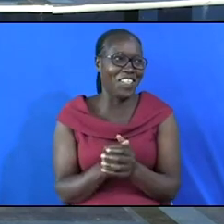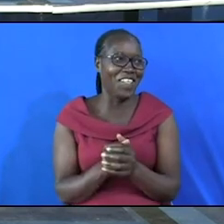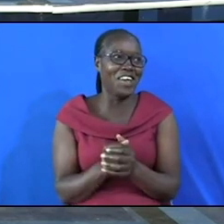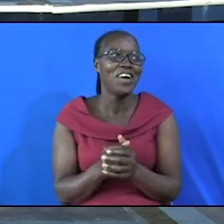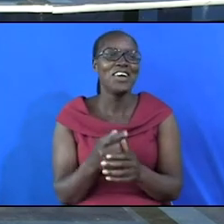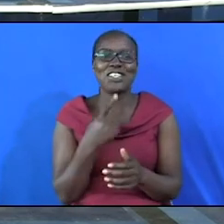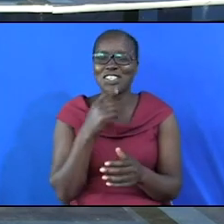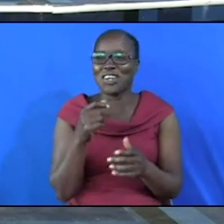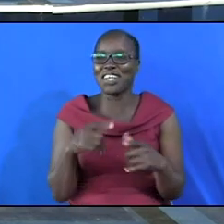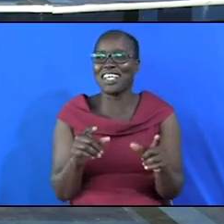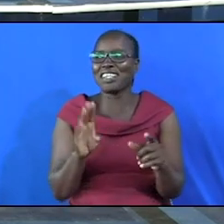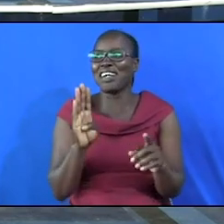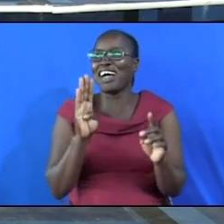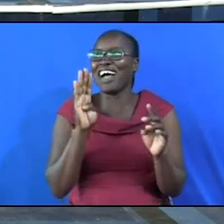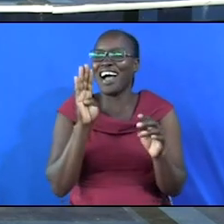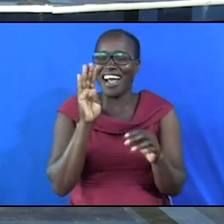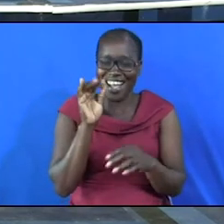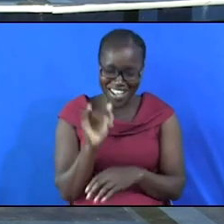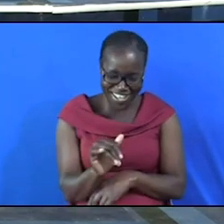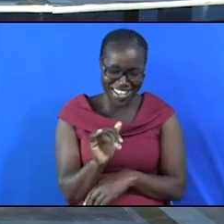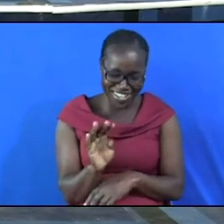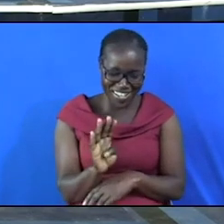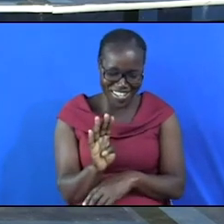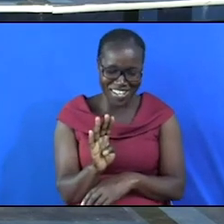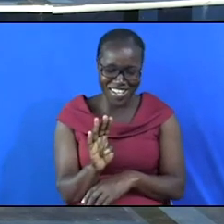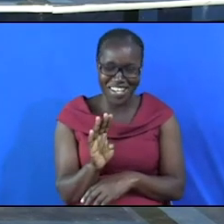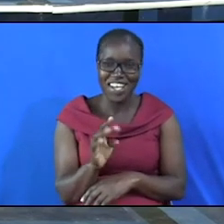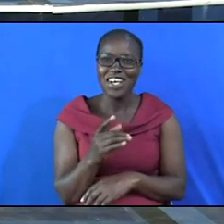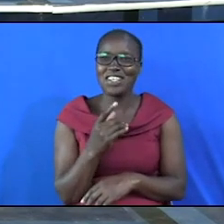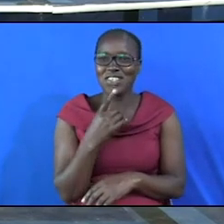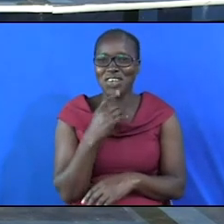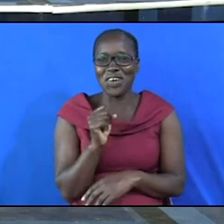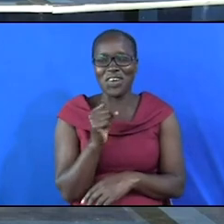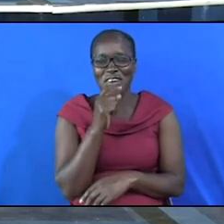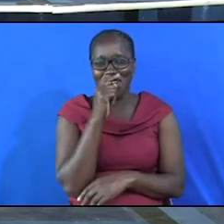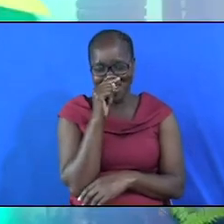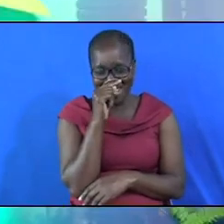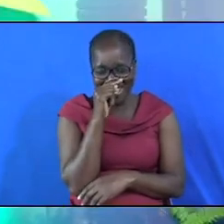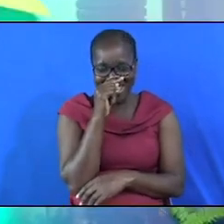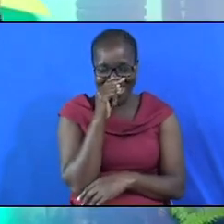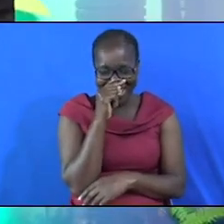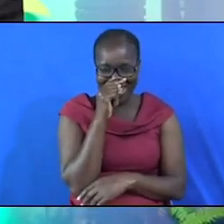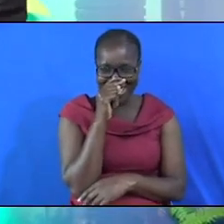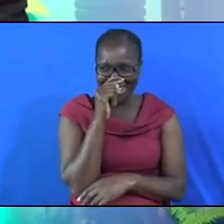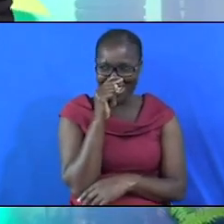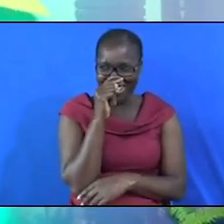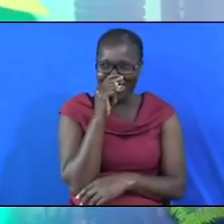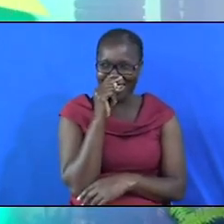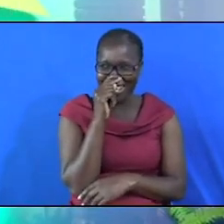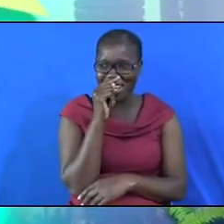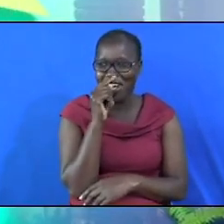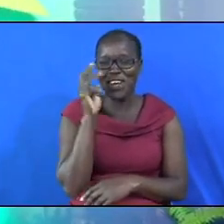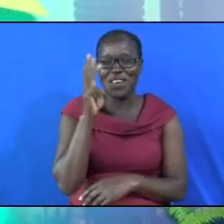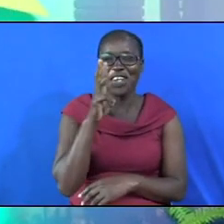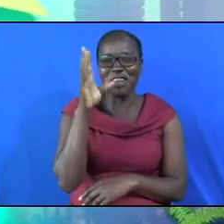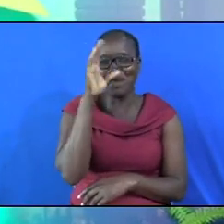So let people be. Hallelujah. People want to be remembered for bad reason. But I'm trying to say, will you be what? Be